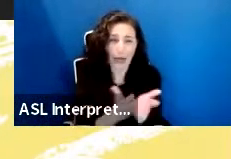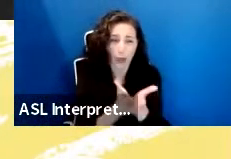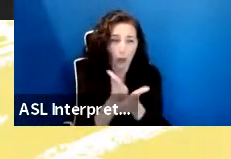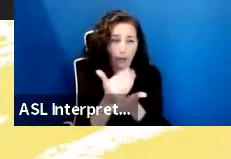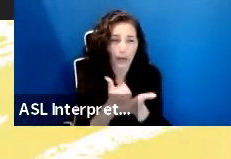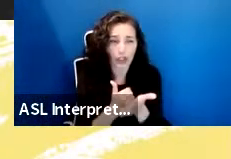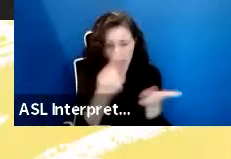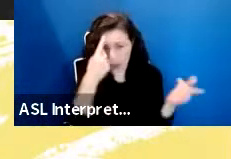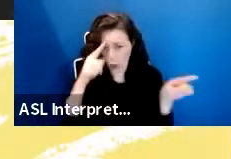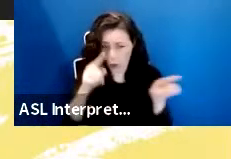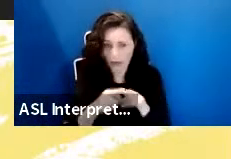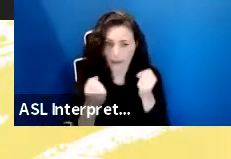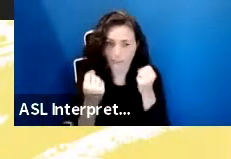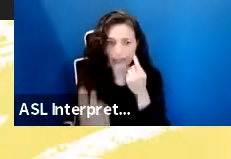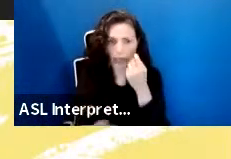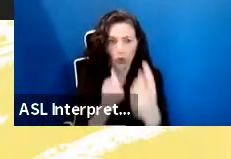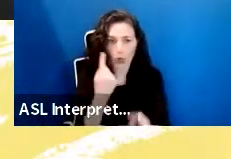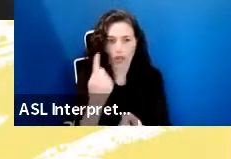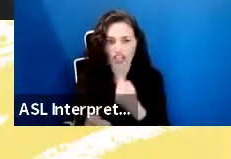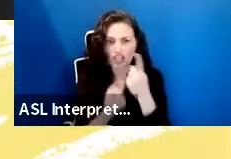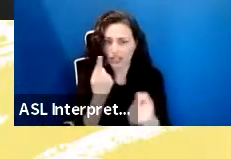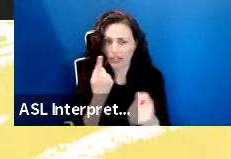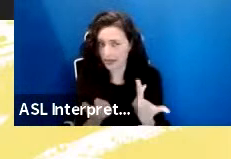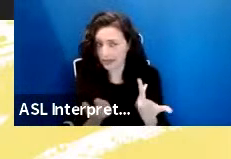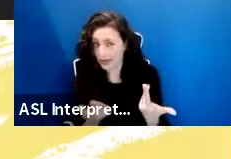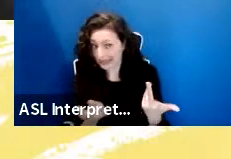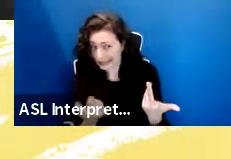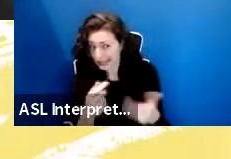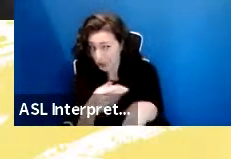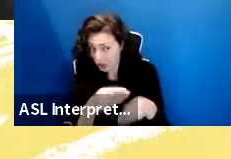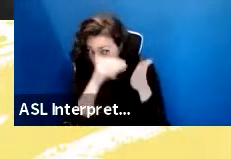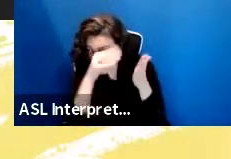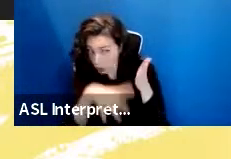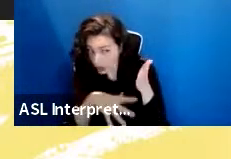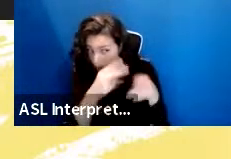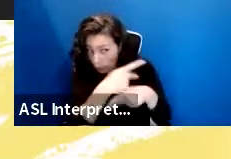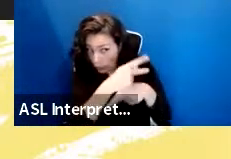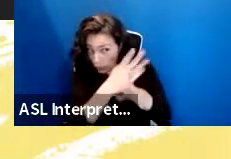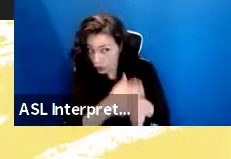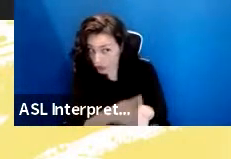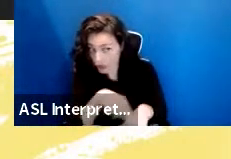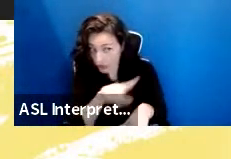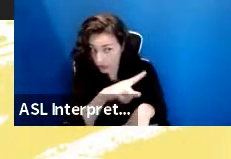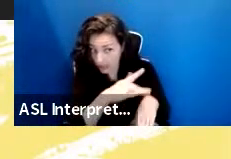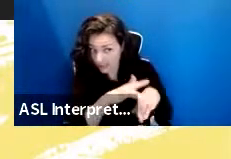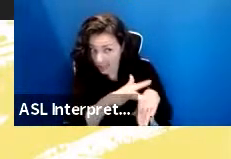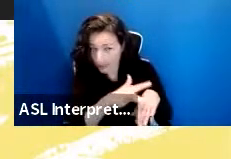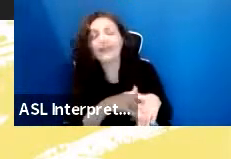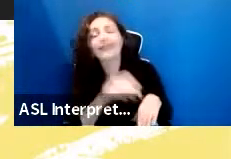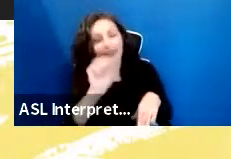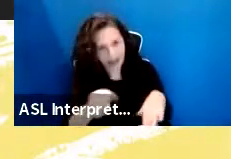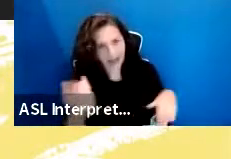get a lot of this questions about is that, yes, student producers can avail themselves of this agreement as well.